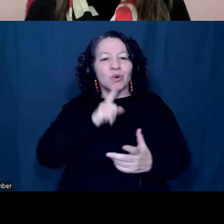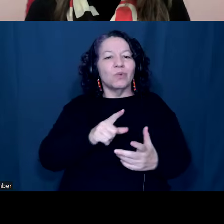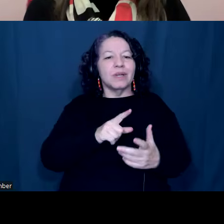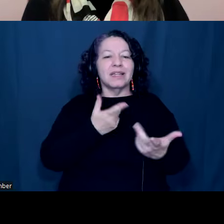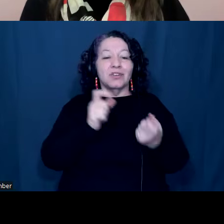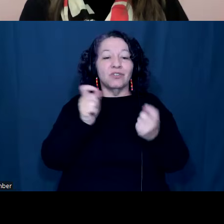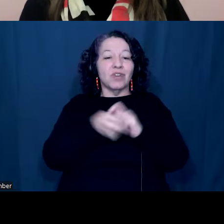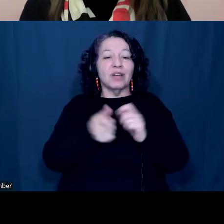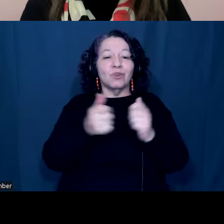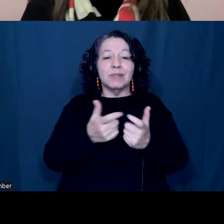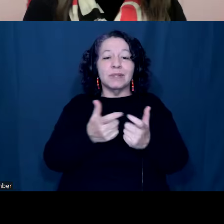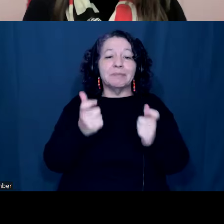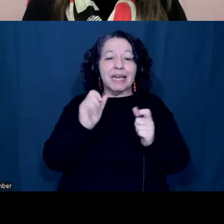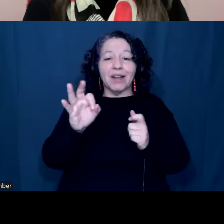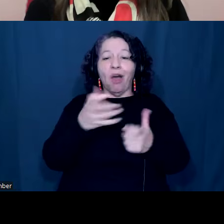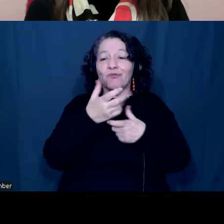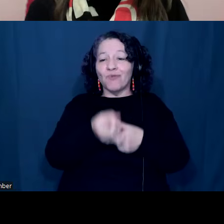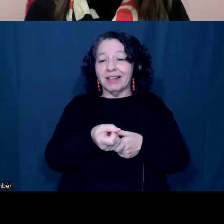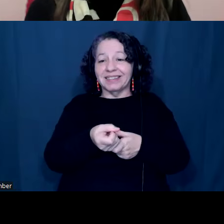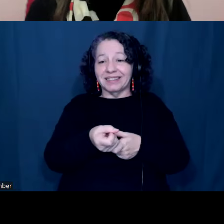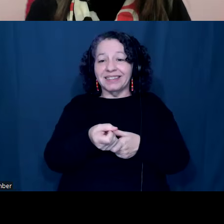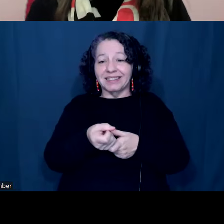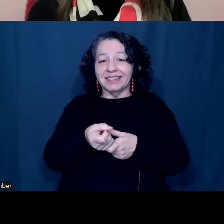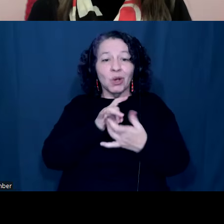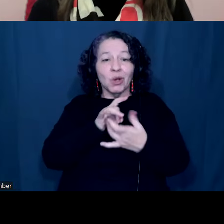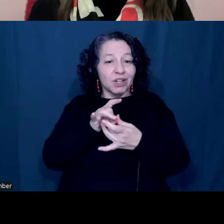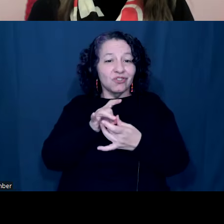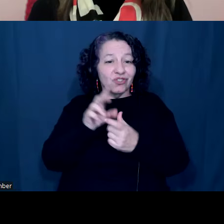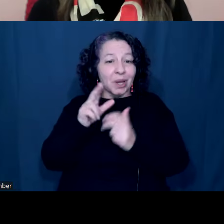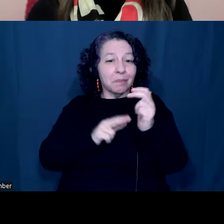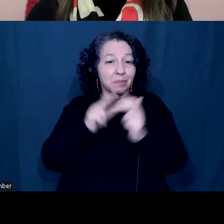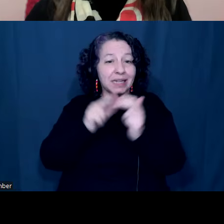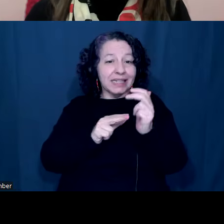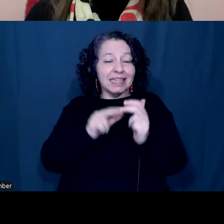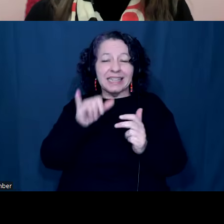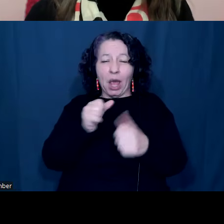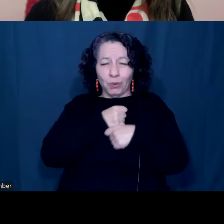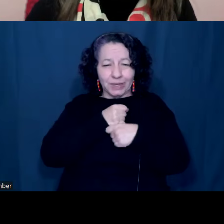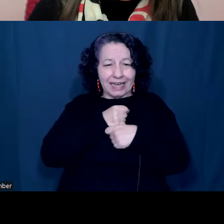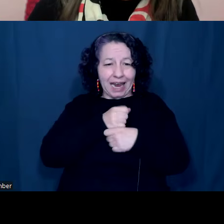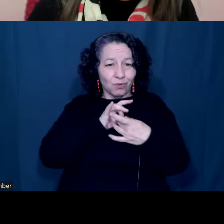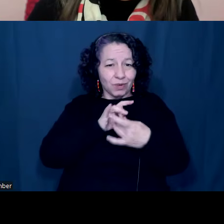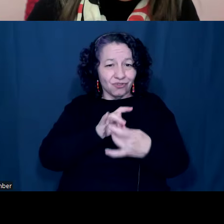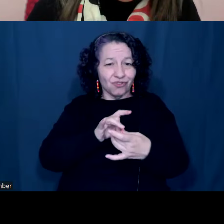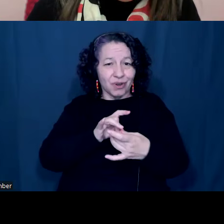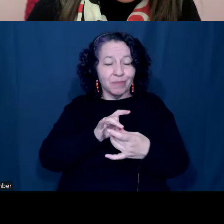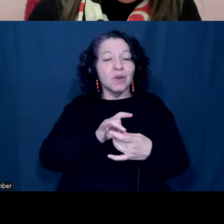again. Relationship building moves at the speed of trust.